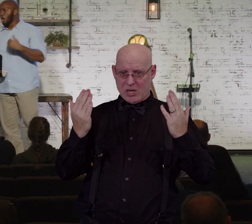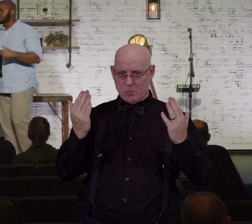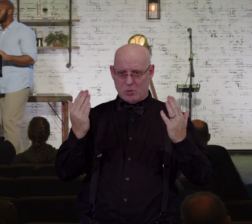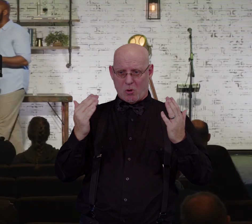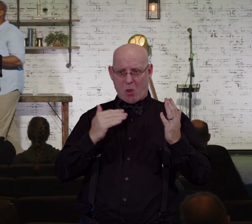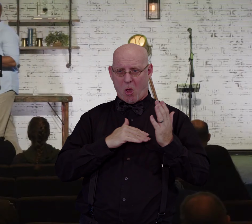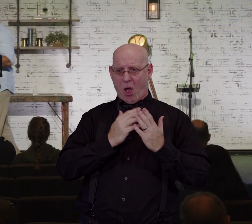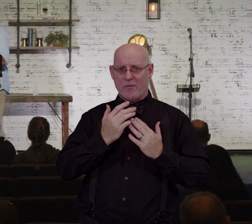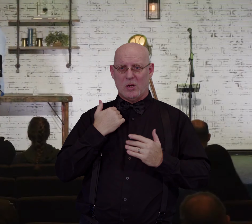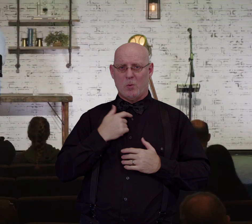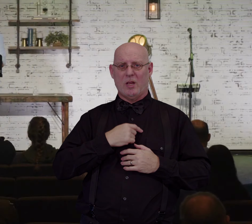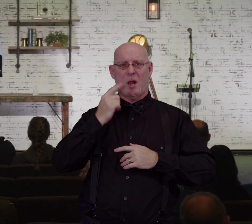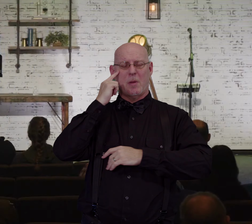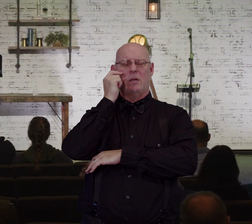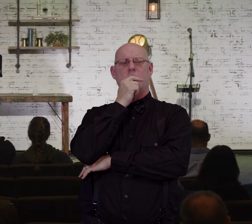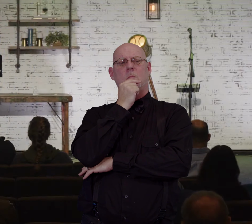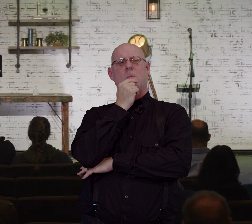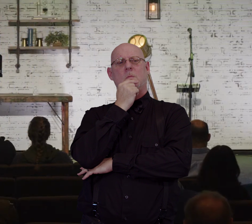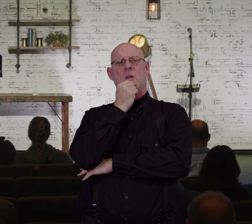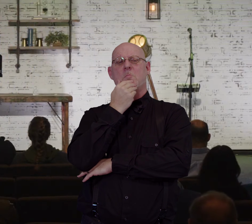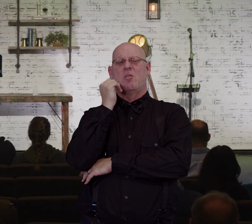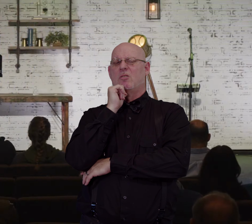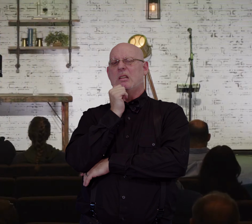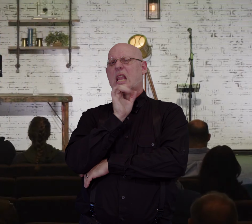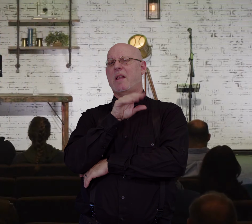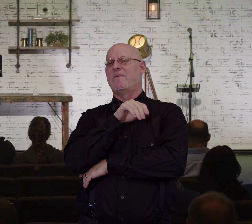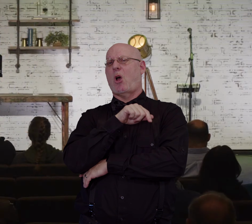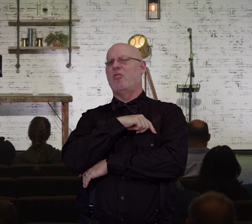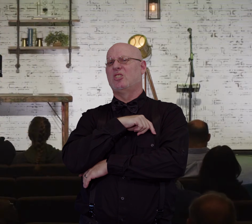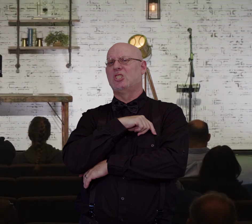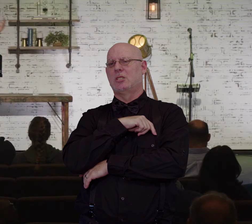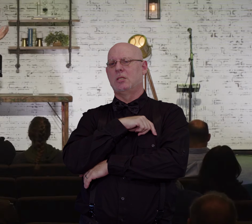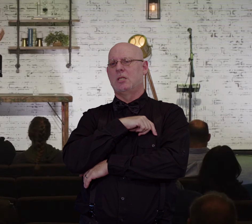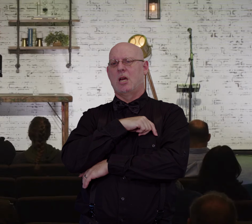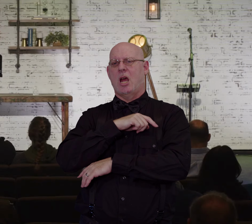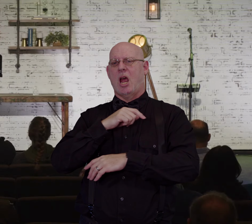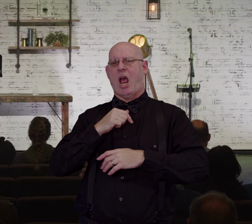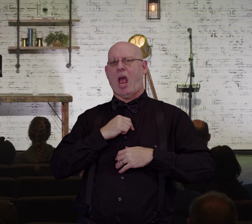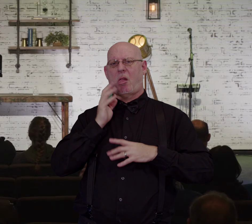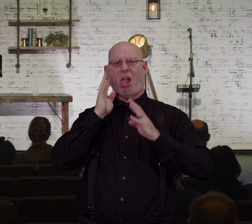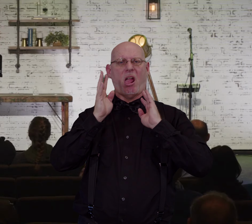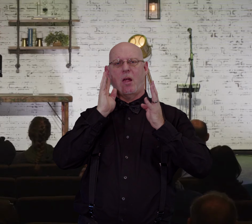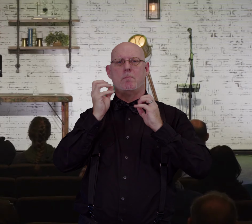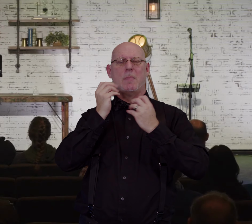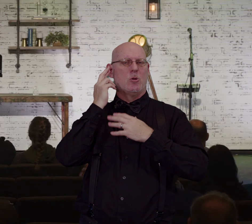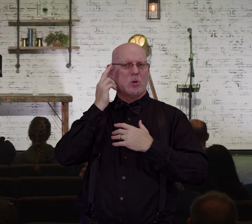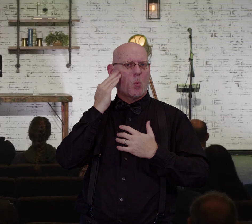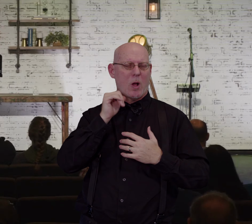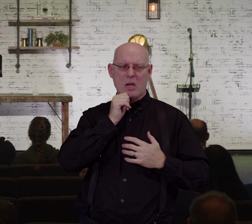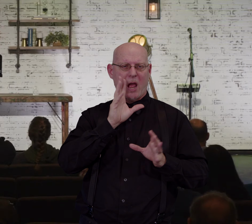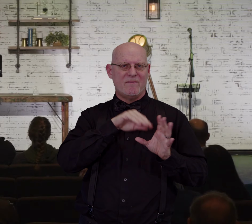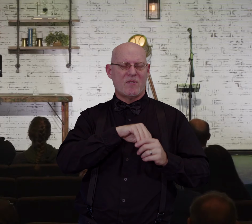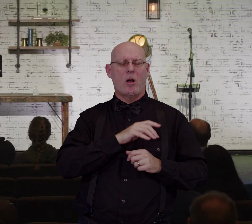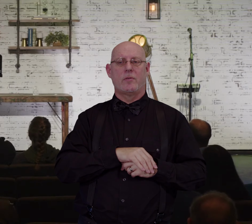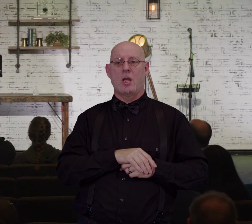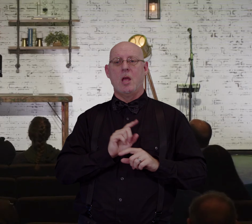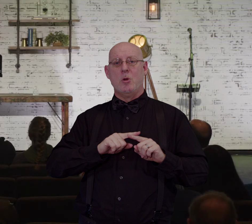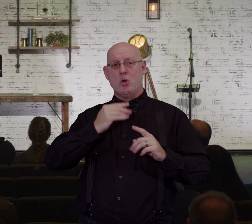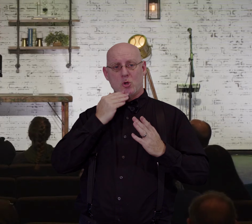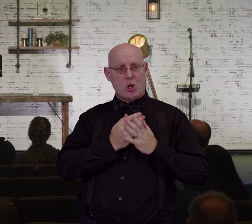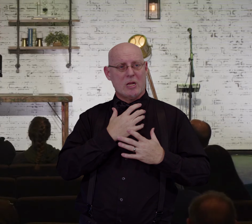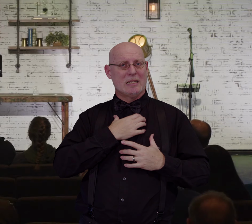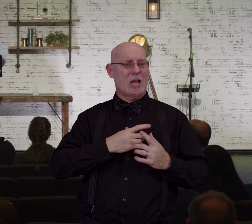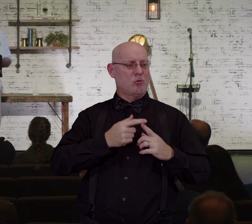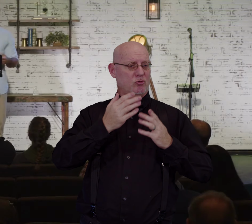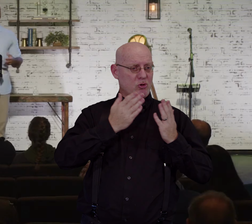too often we can put in our mind that, hey, it's better for me not to do this because I can come up with so many different reasons. But if there's a good desire